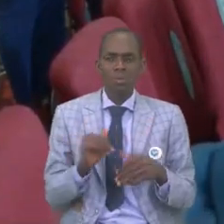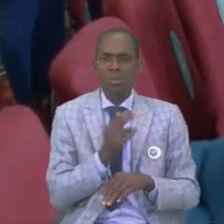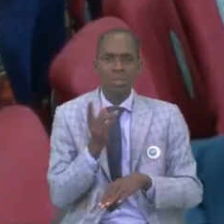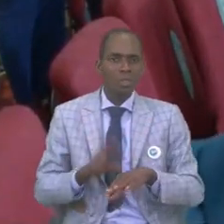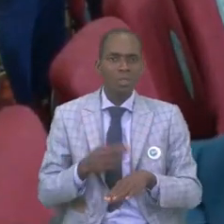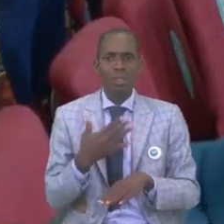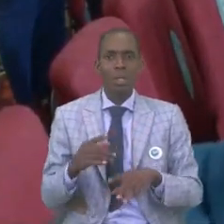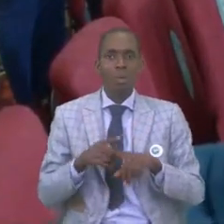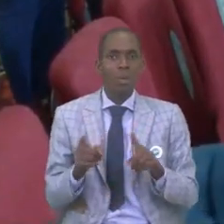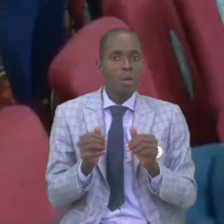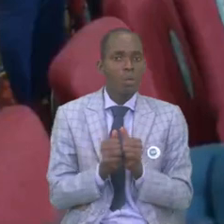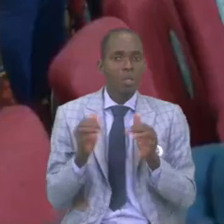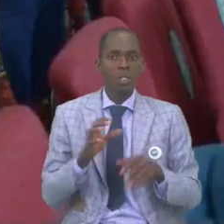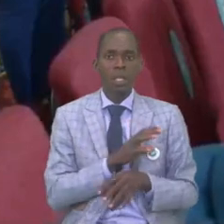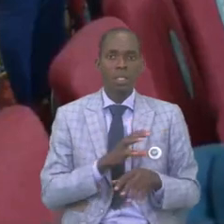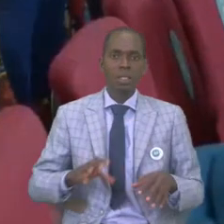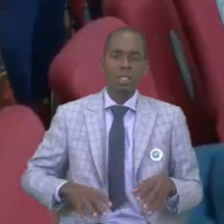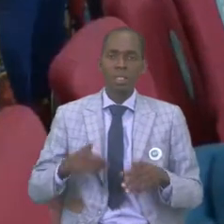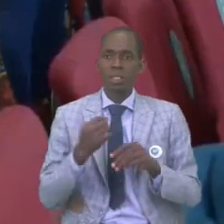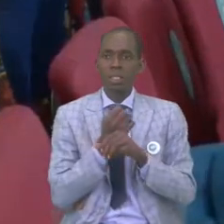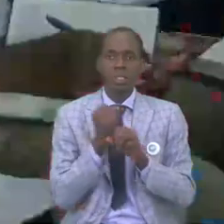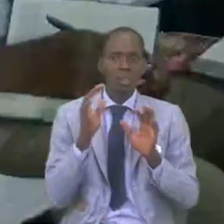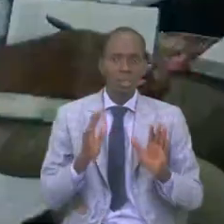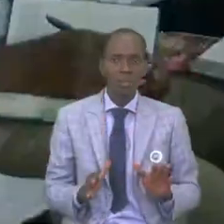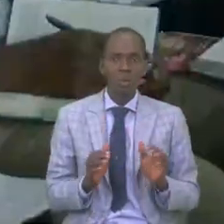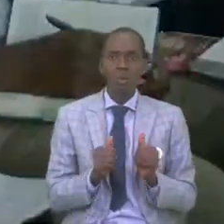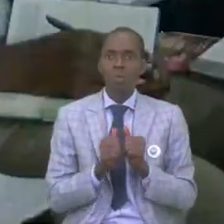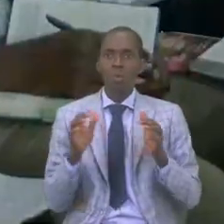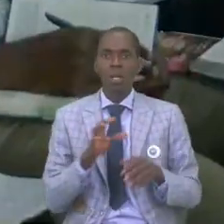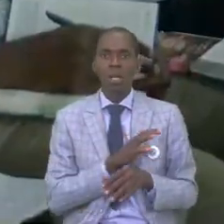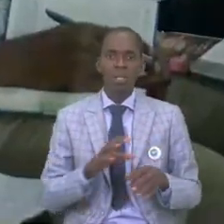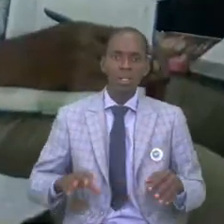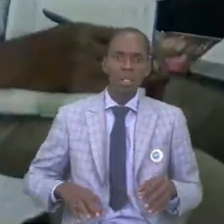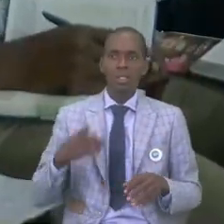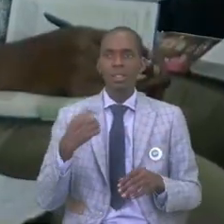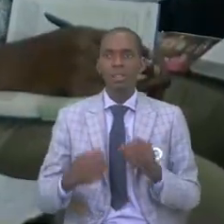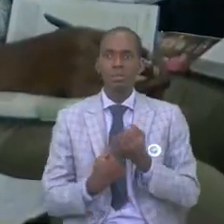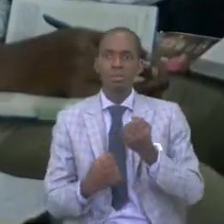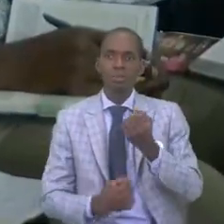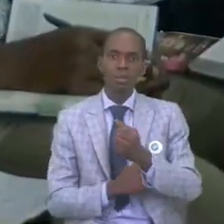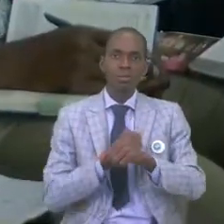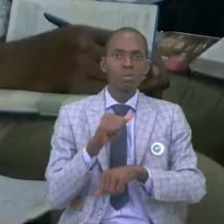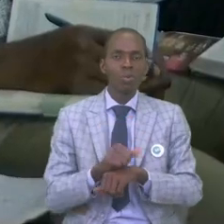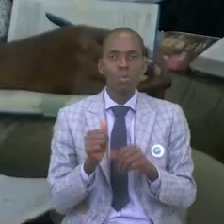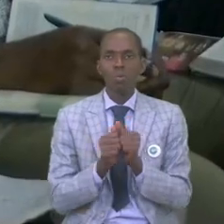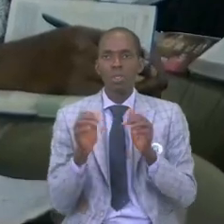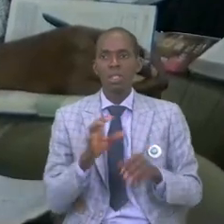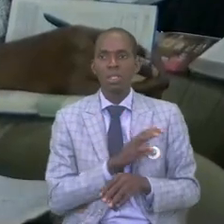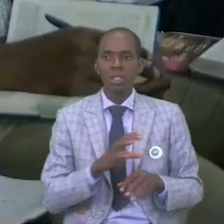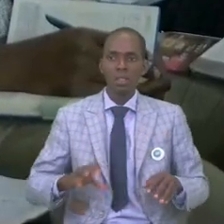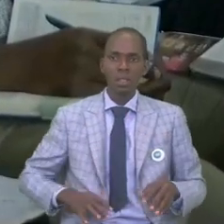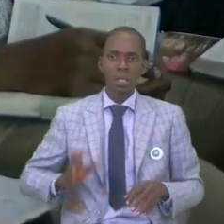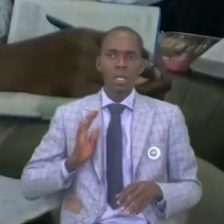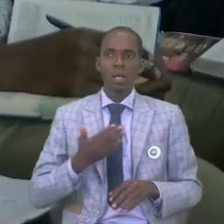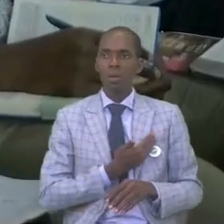without Christ, the Savior, without Christ, the cornerstone, without Christ, our foundation, without Christ,